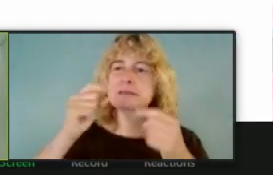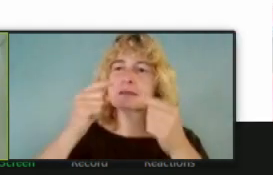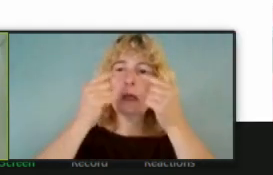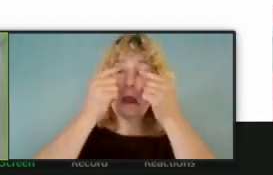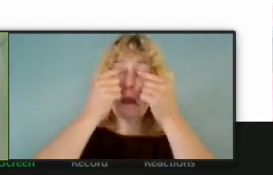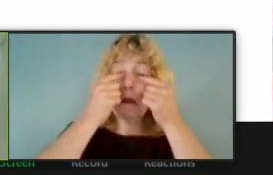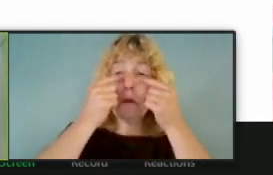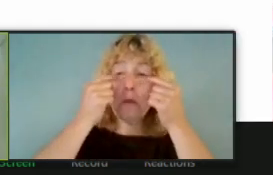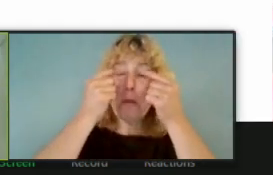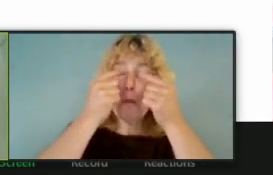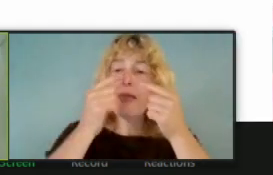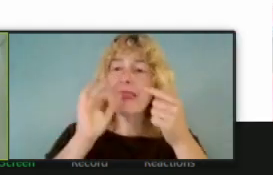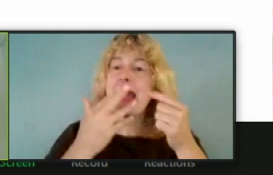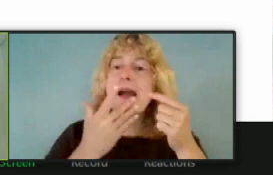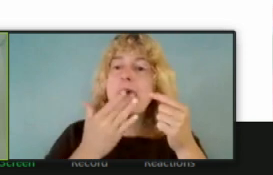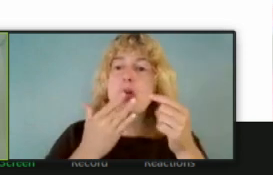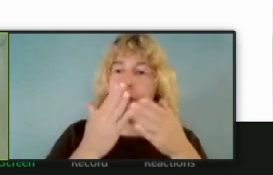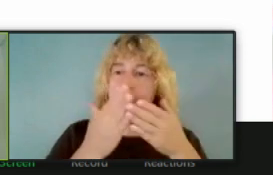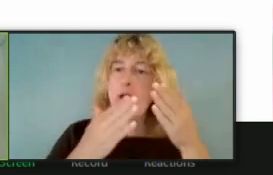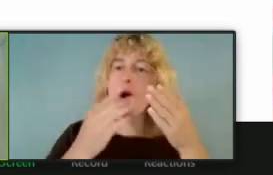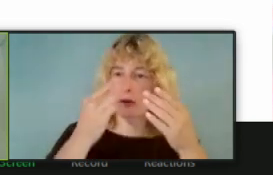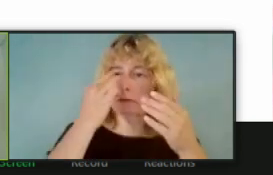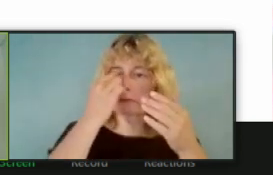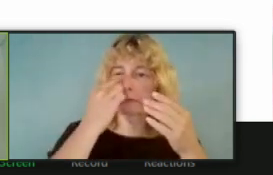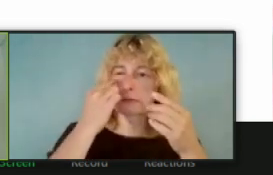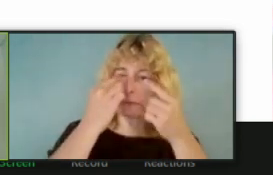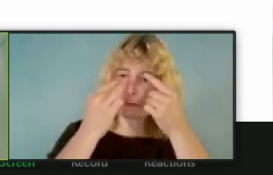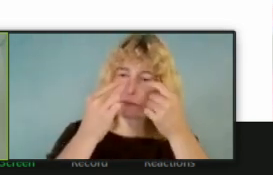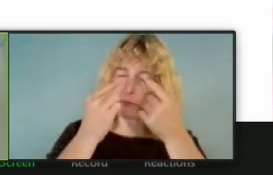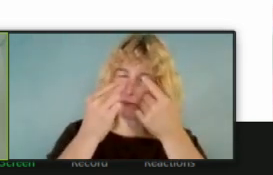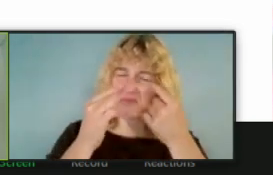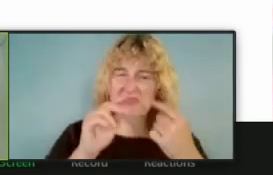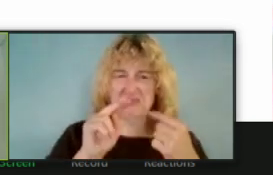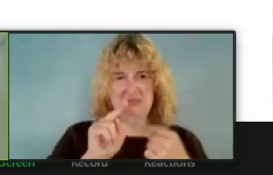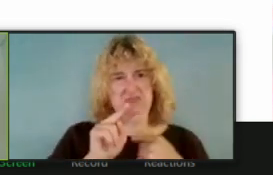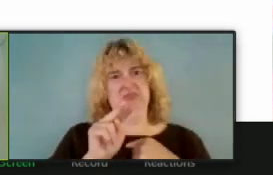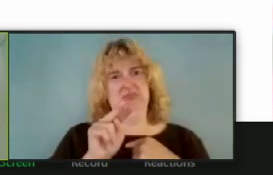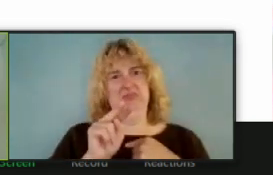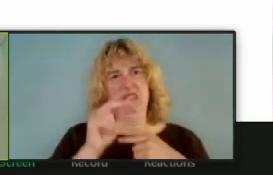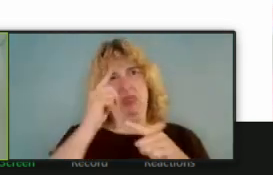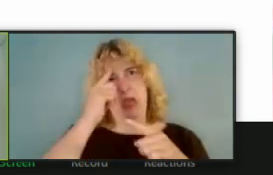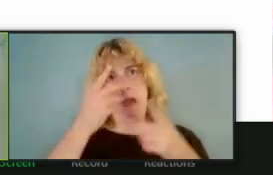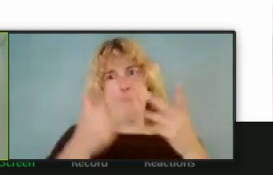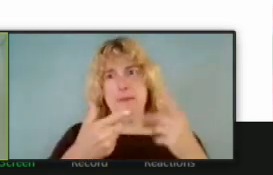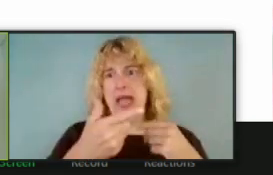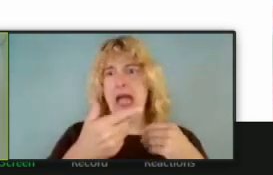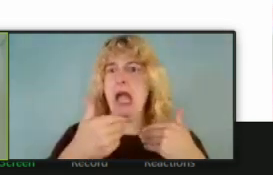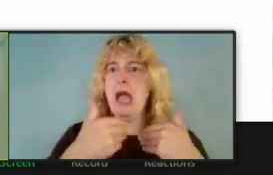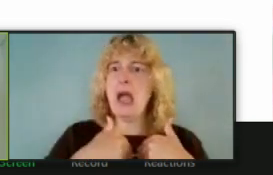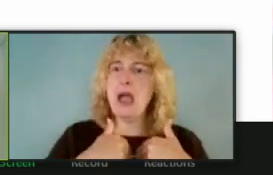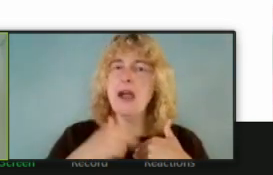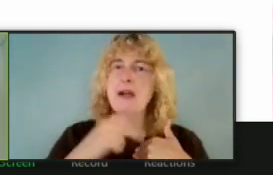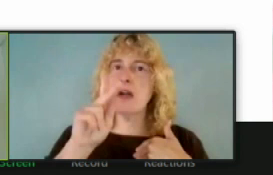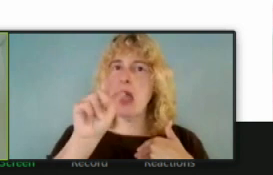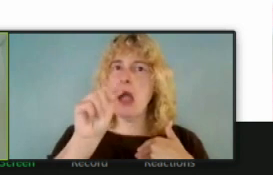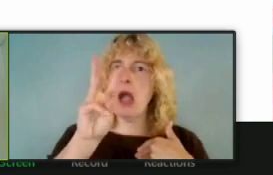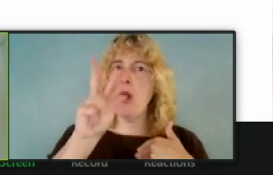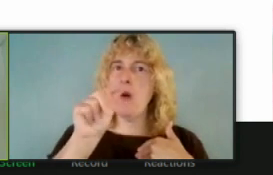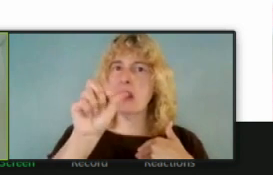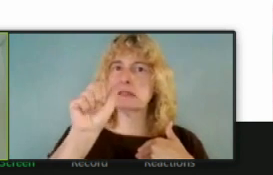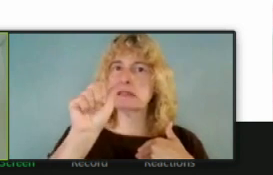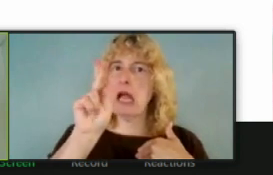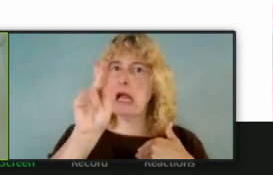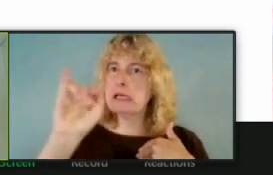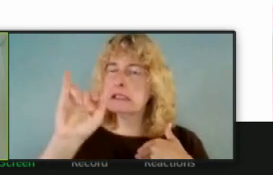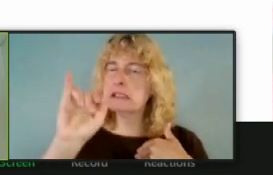And that developed on day 2 for him. So we had some thought maybe he has Kawasaki, which is an inflammation syndrome that